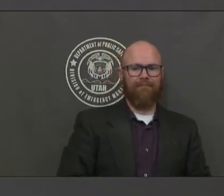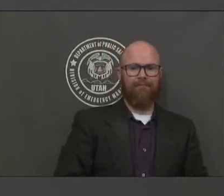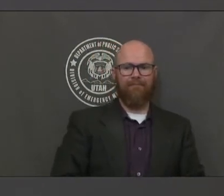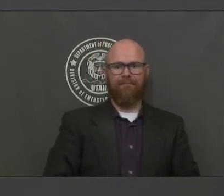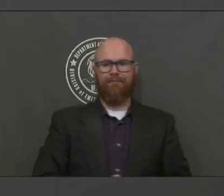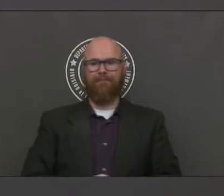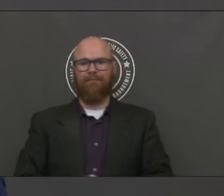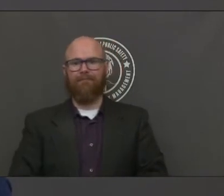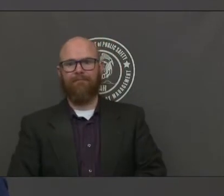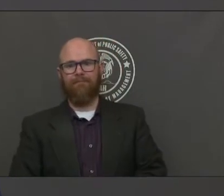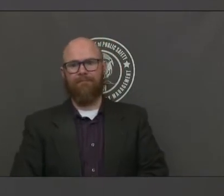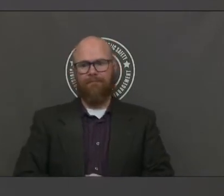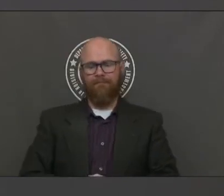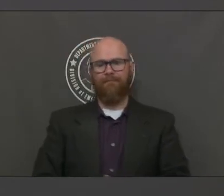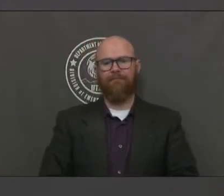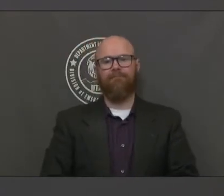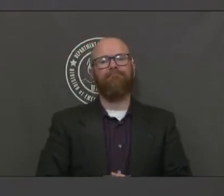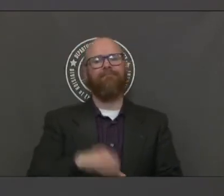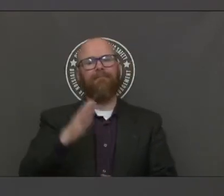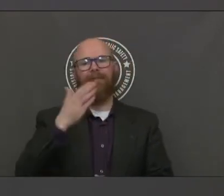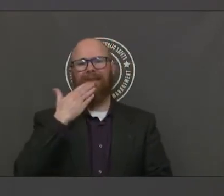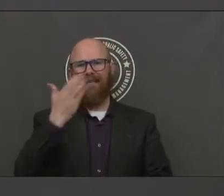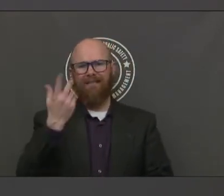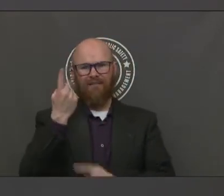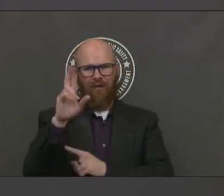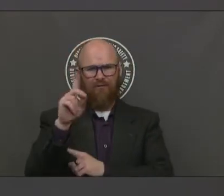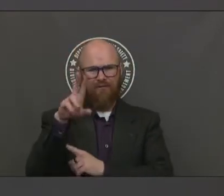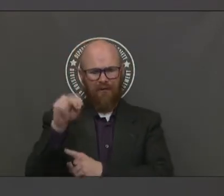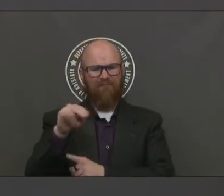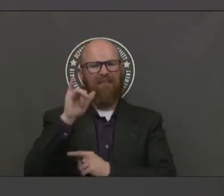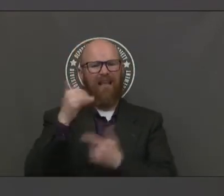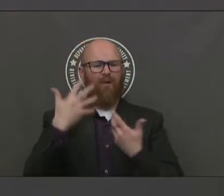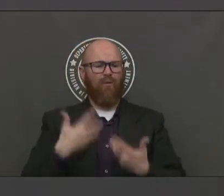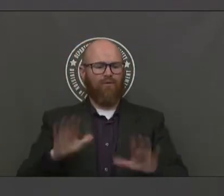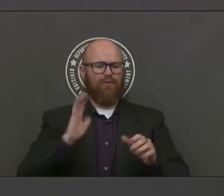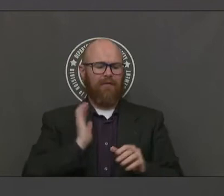All right. Thank you, Dr. Dunn and Governor Cox. And that concludes our briefing for today.